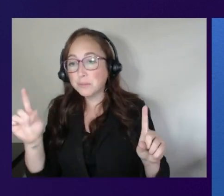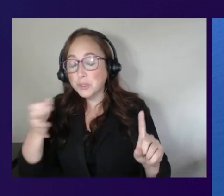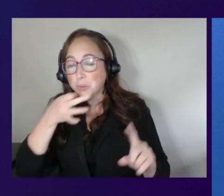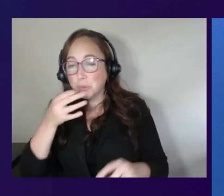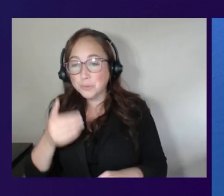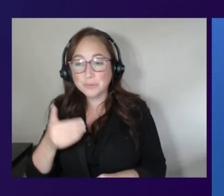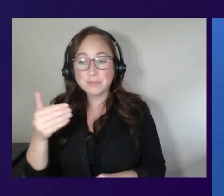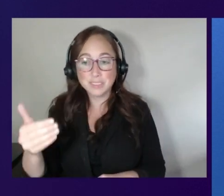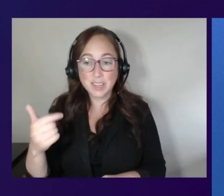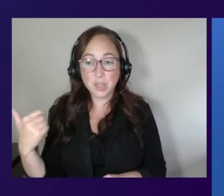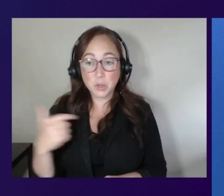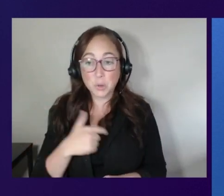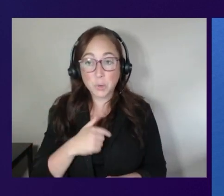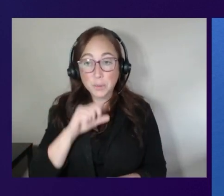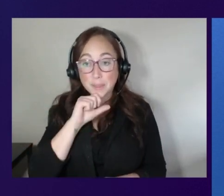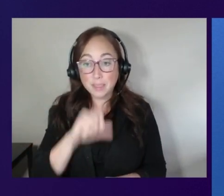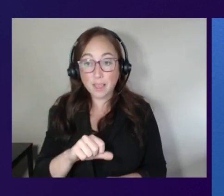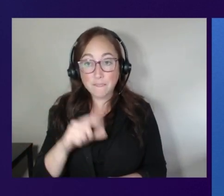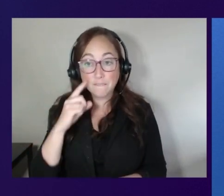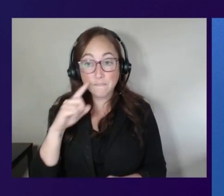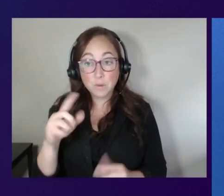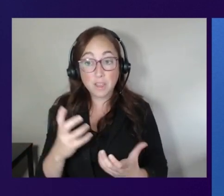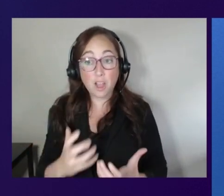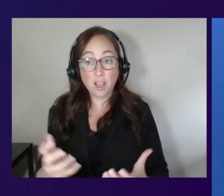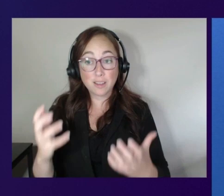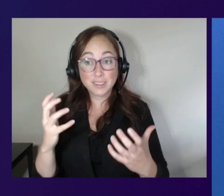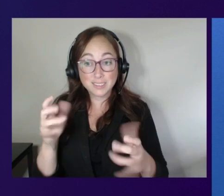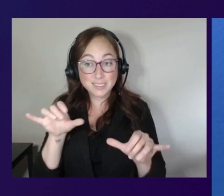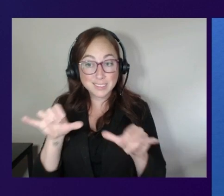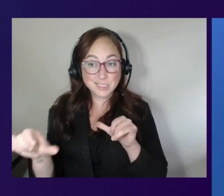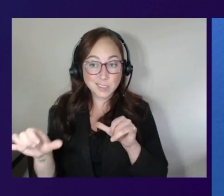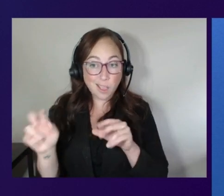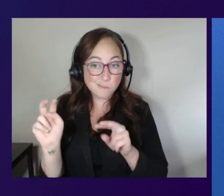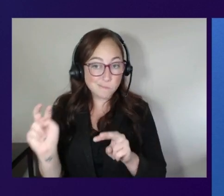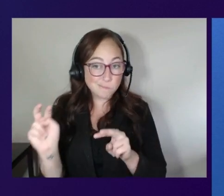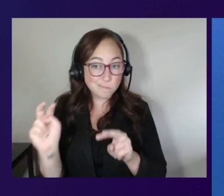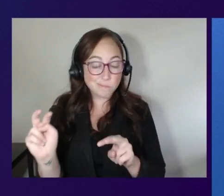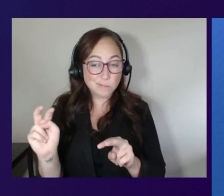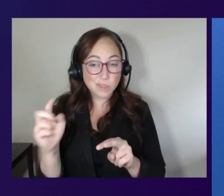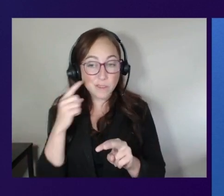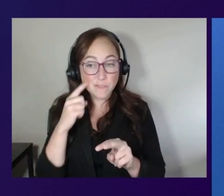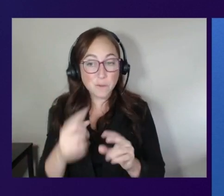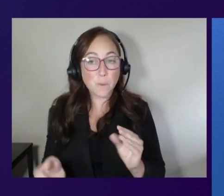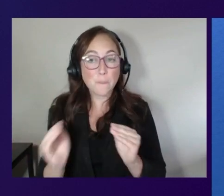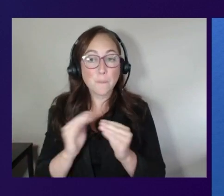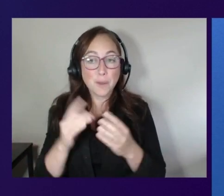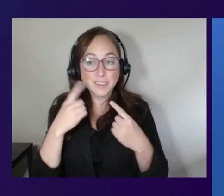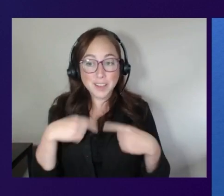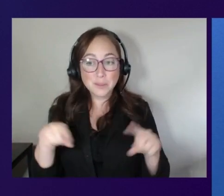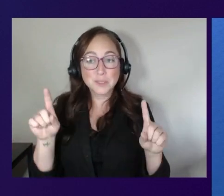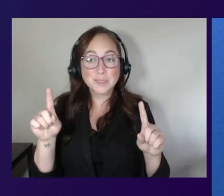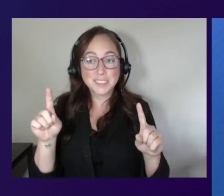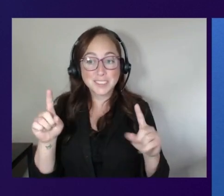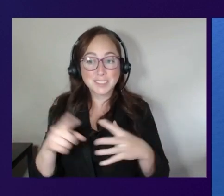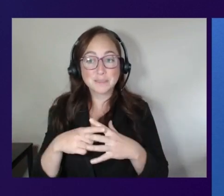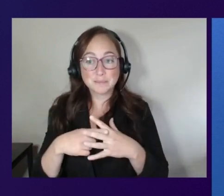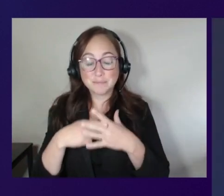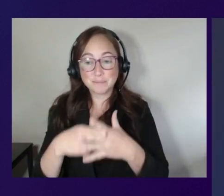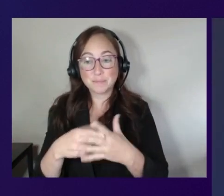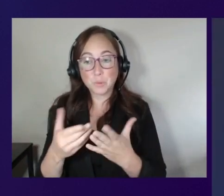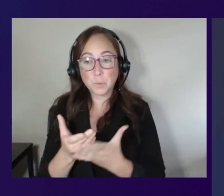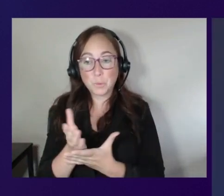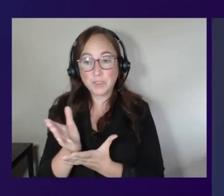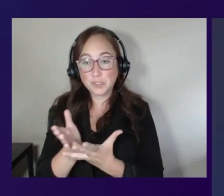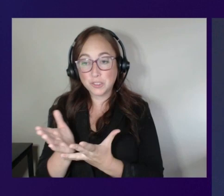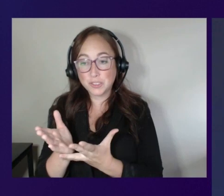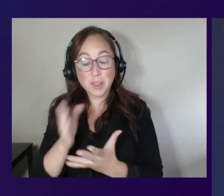would love for the audience here to stay tuned for some more cool things that we are launching. Yeah, we're going to get in depth on a lot